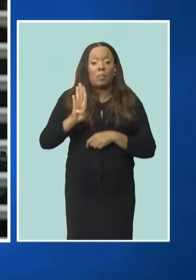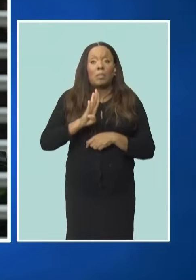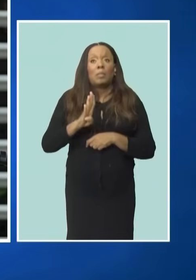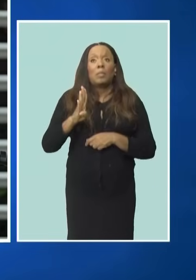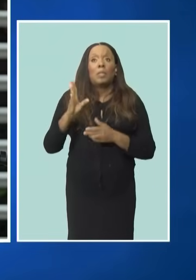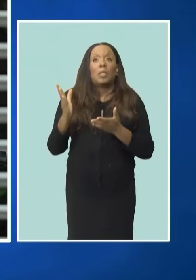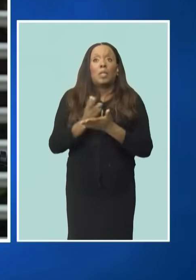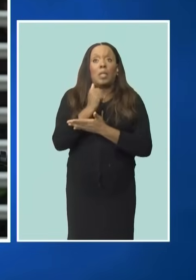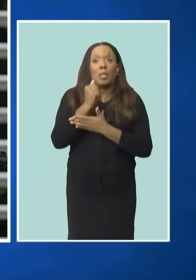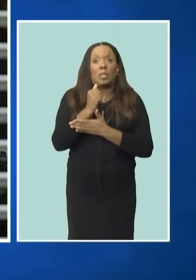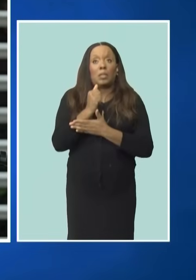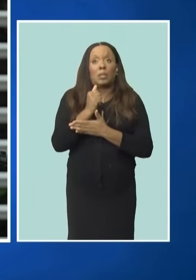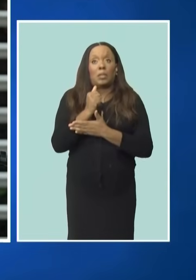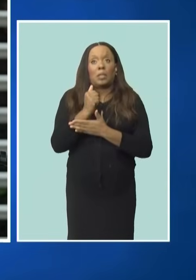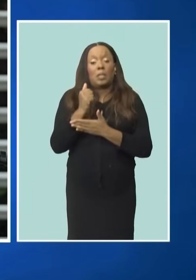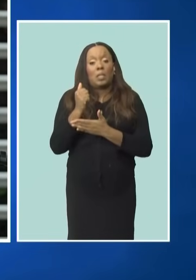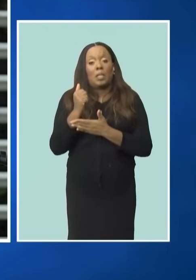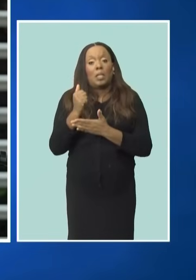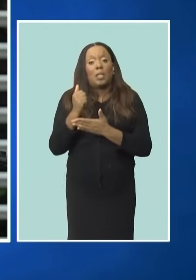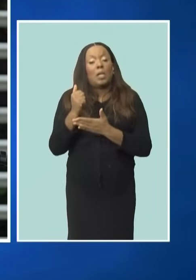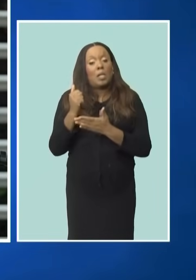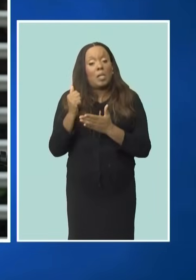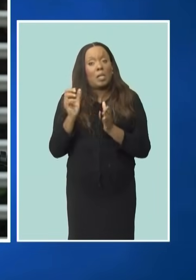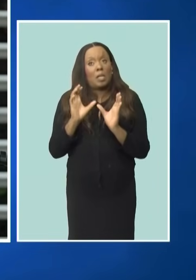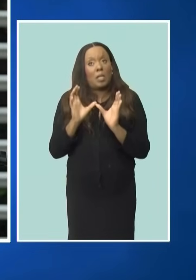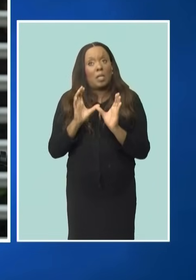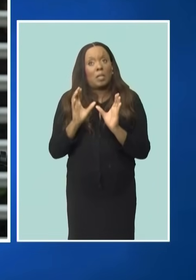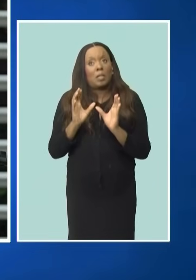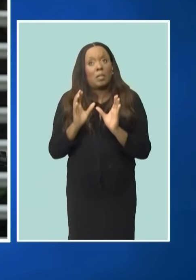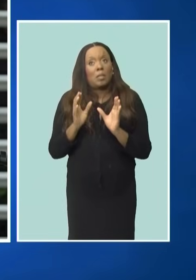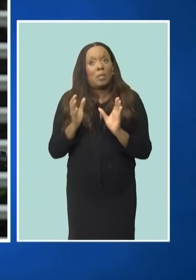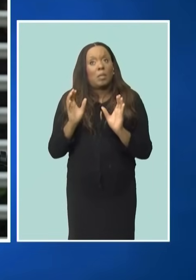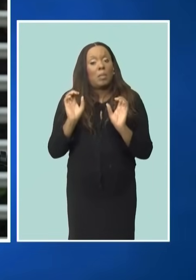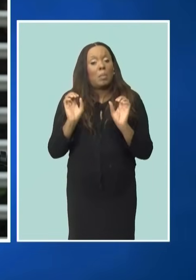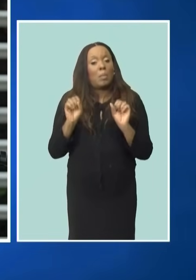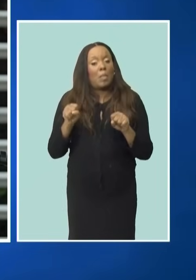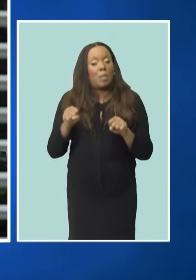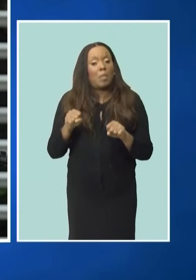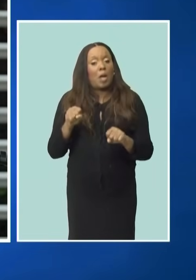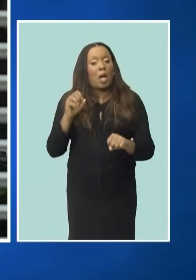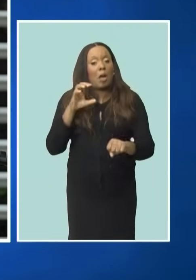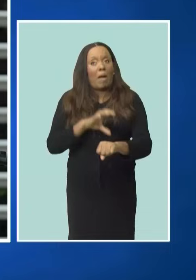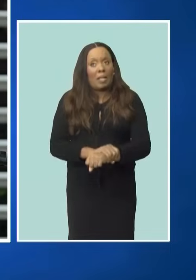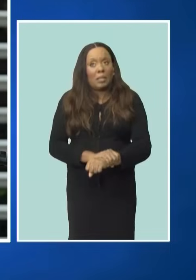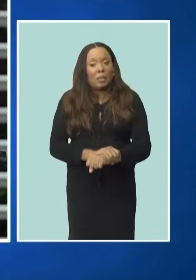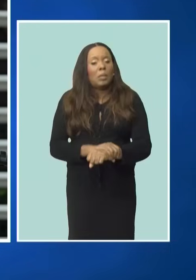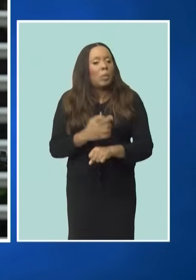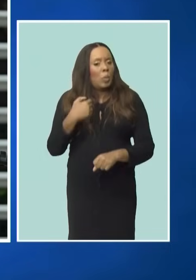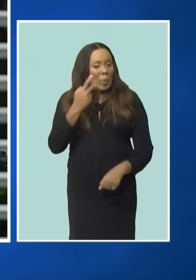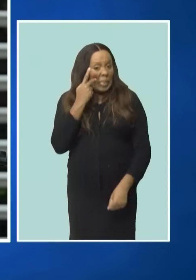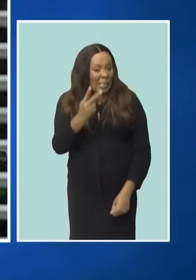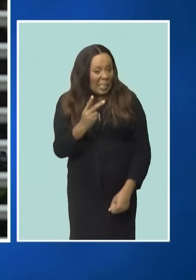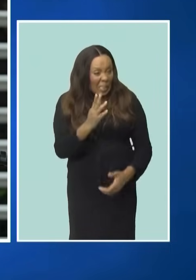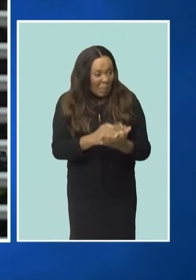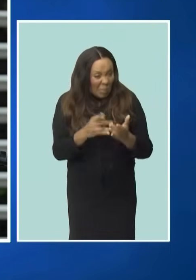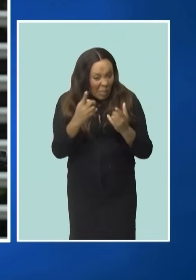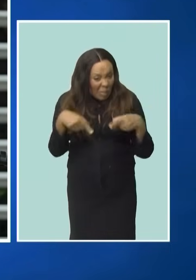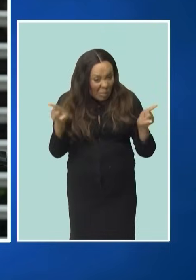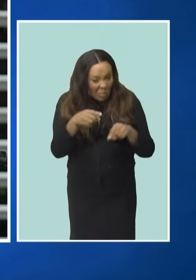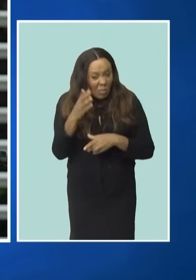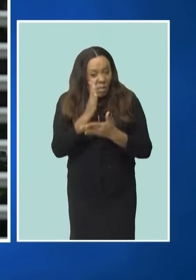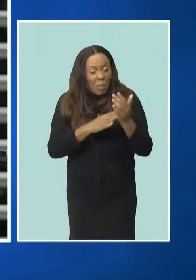quite frankly, some of them people get arrested. We have our eye on some of you, right? Some